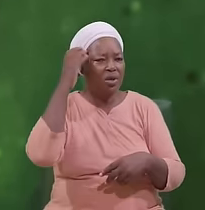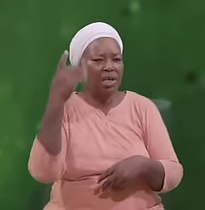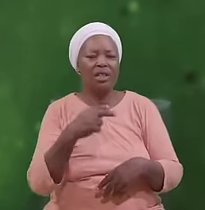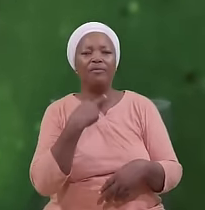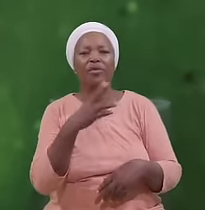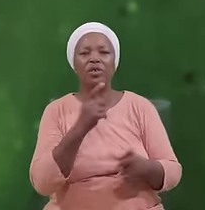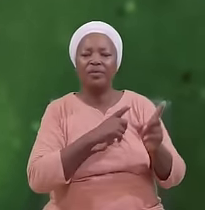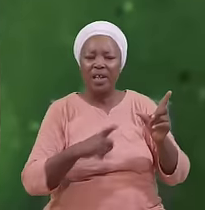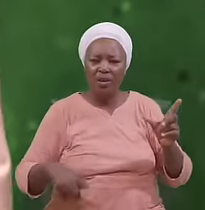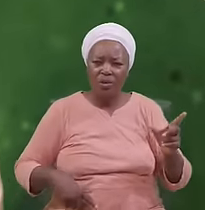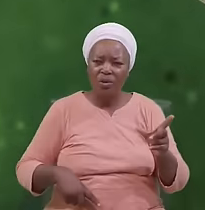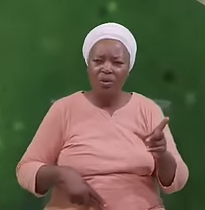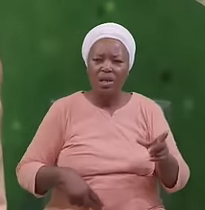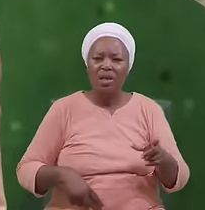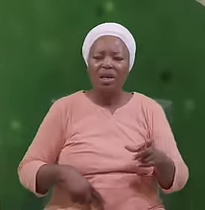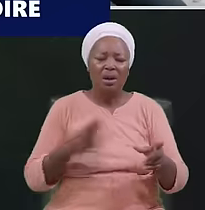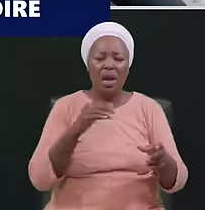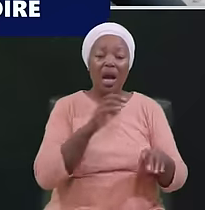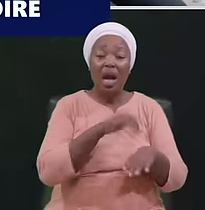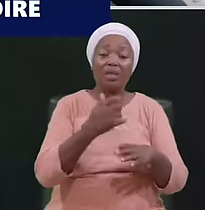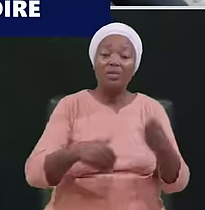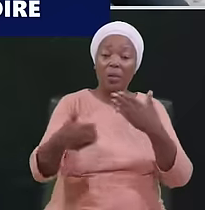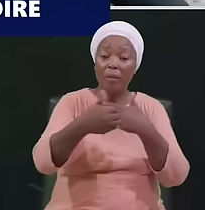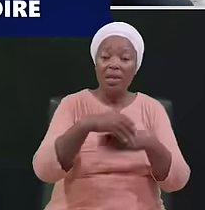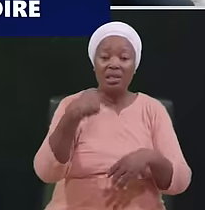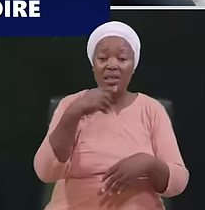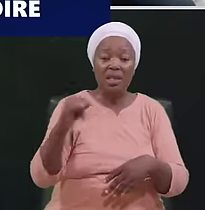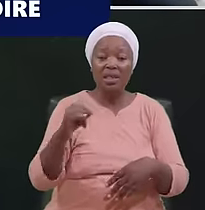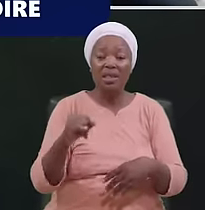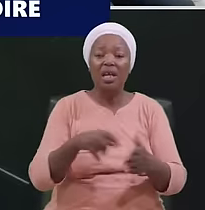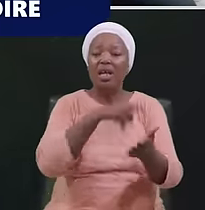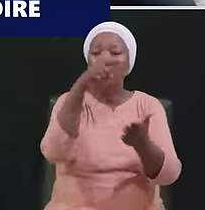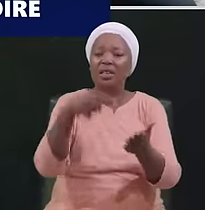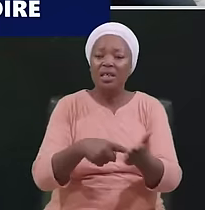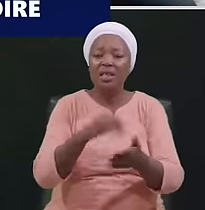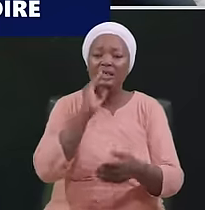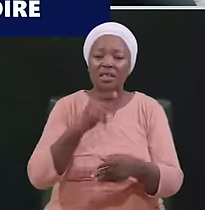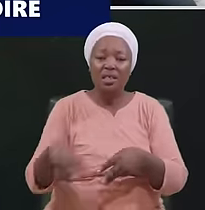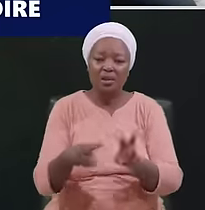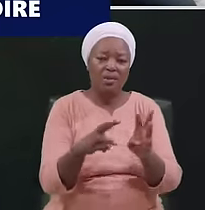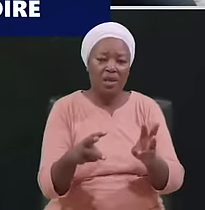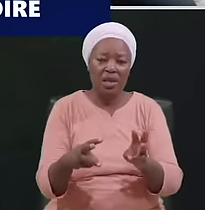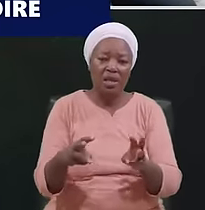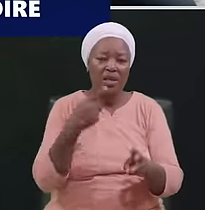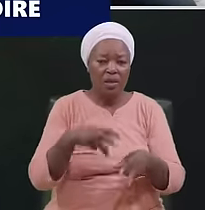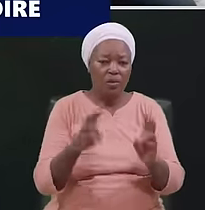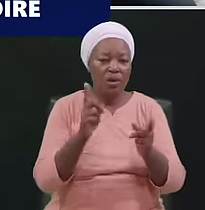voice of the Lord behind you. This is the way to